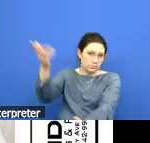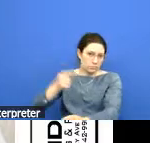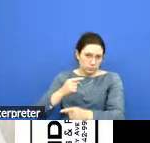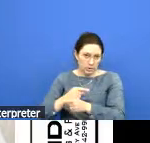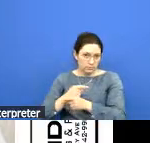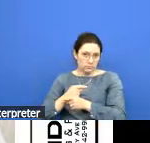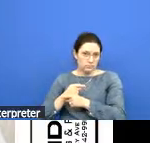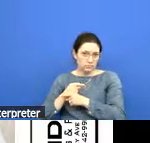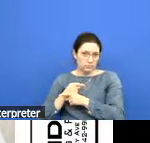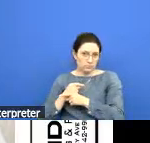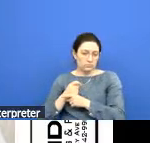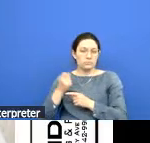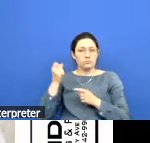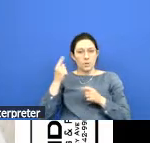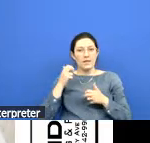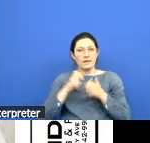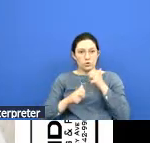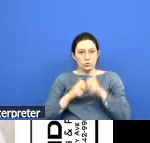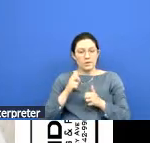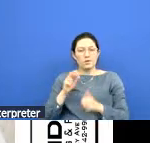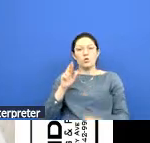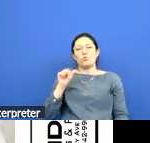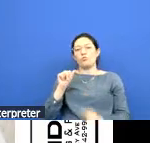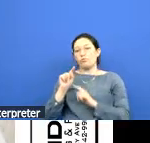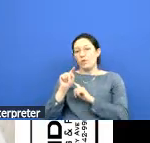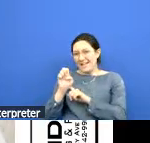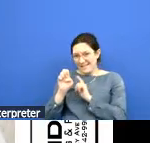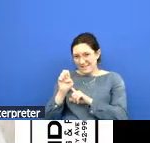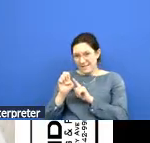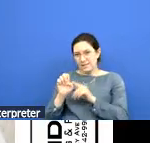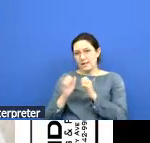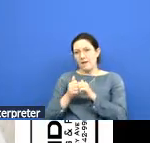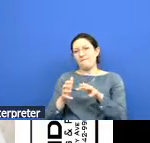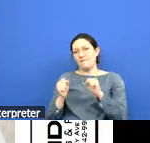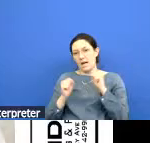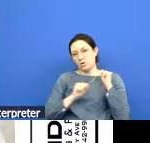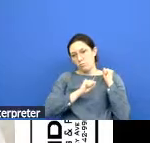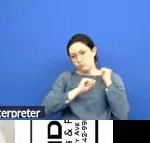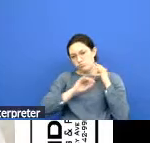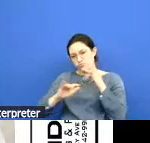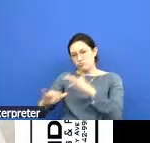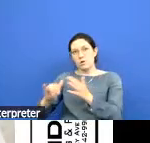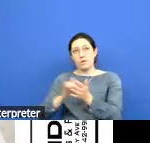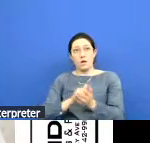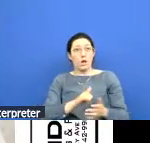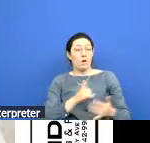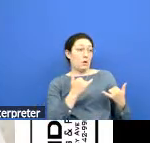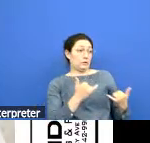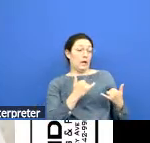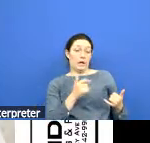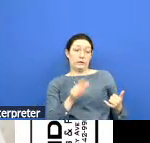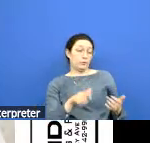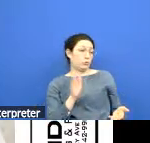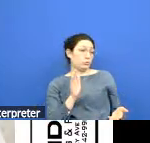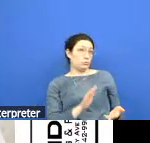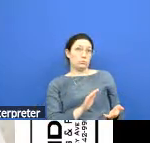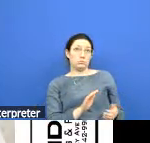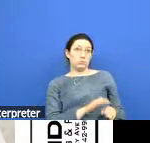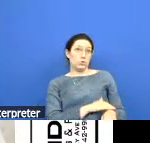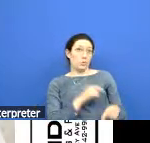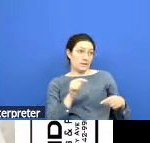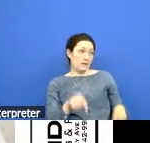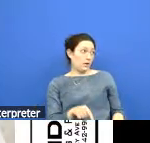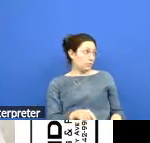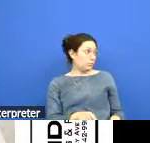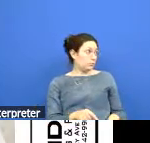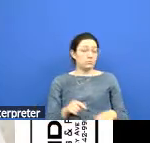right? The issue is the rate at which it flows into that. Well, they're going to have to slow it down. Right. What's that? They're going to